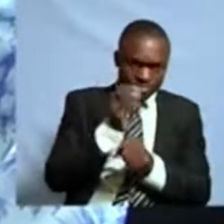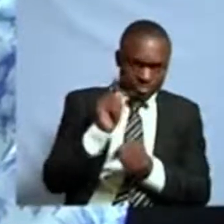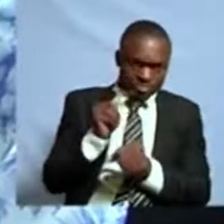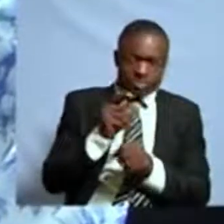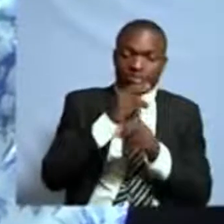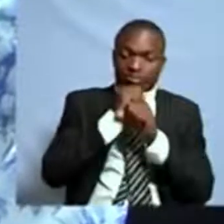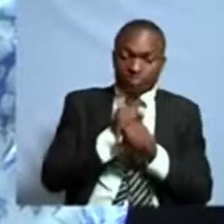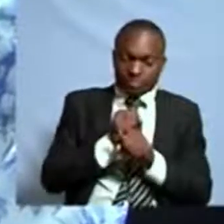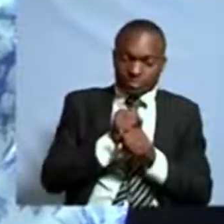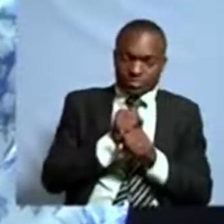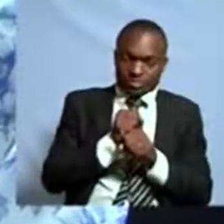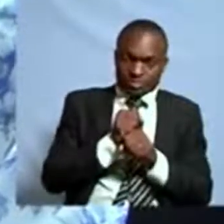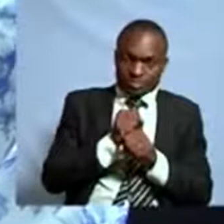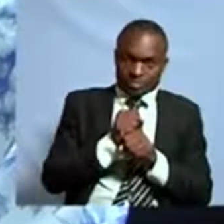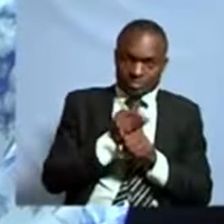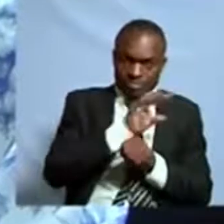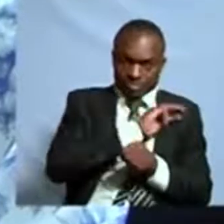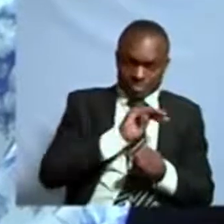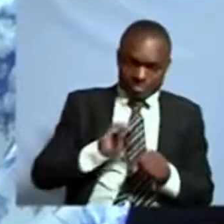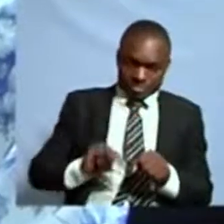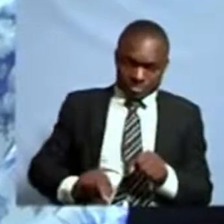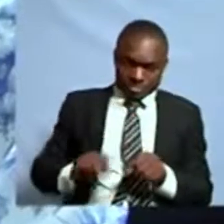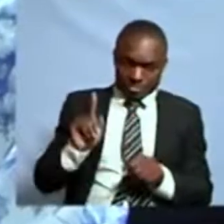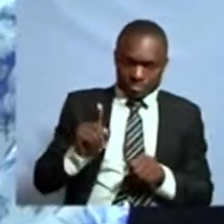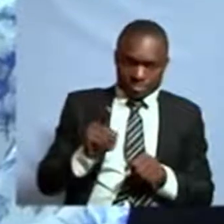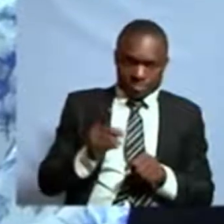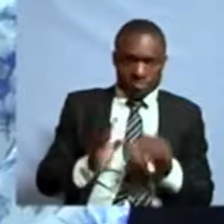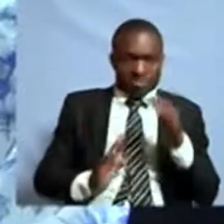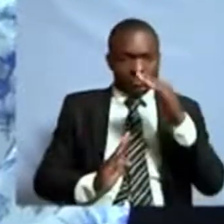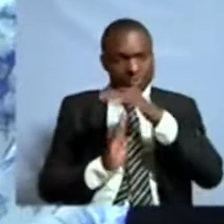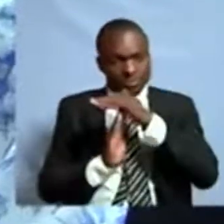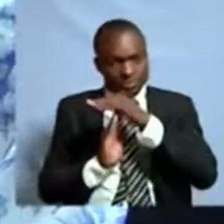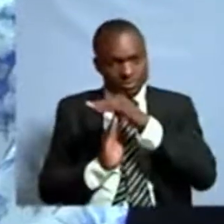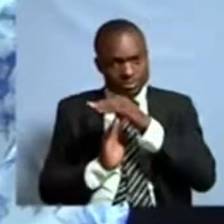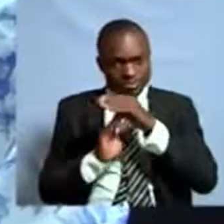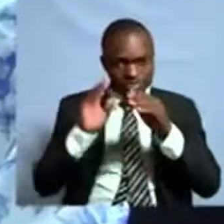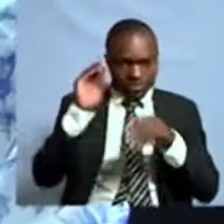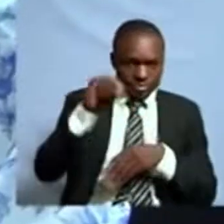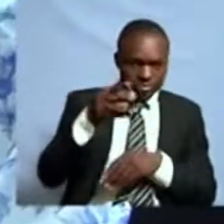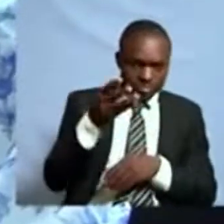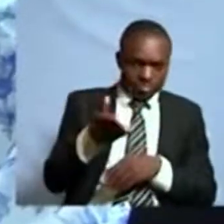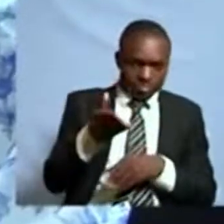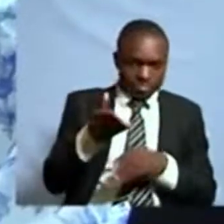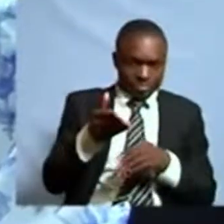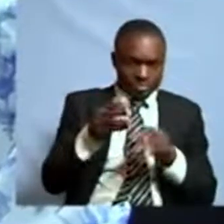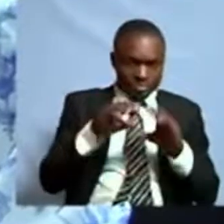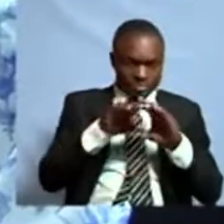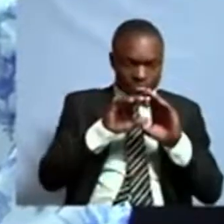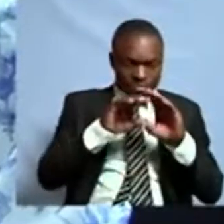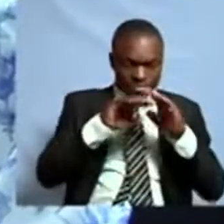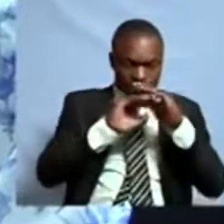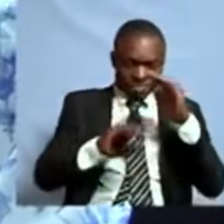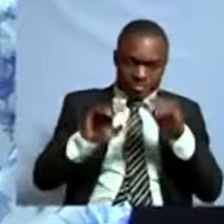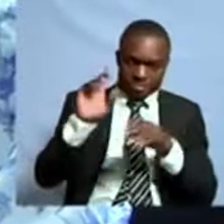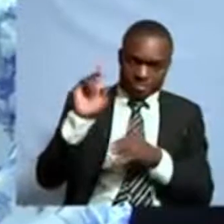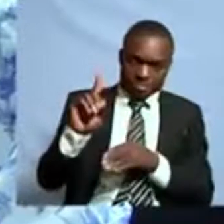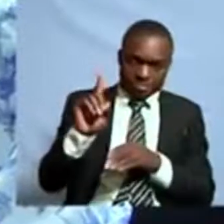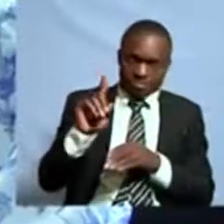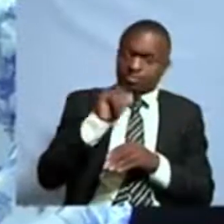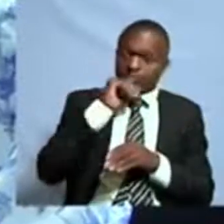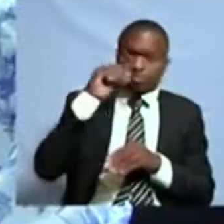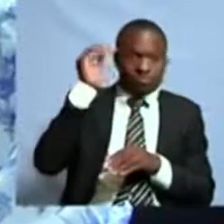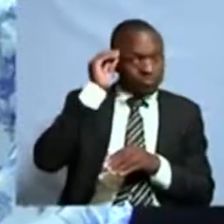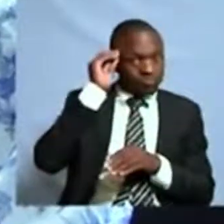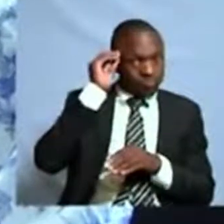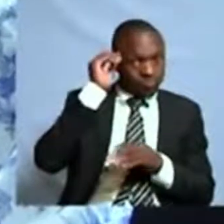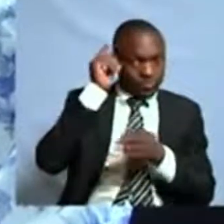age. There's already a minimum age set under the proposed subsection 1, so we are not sure exactly what the prescribed age